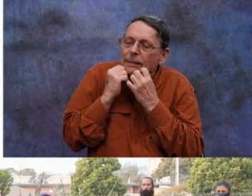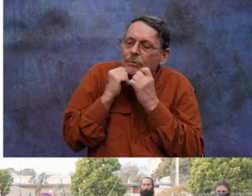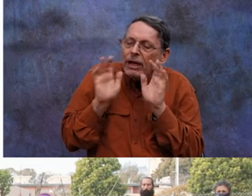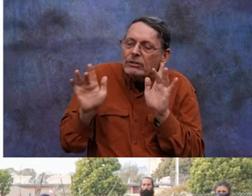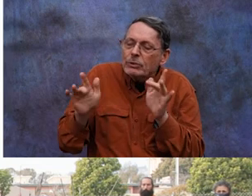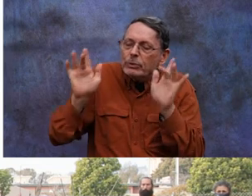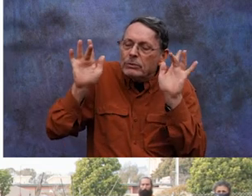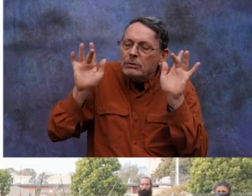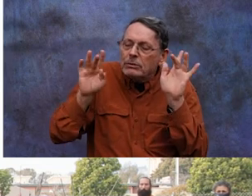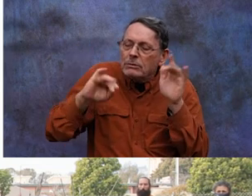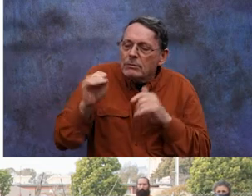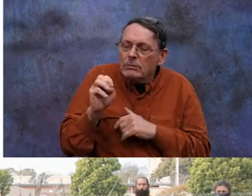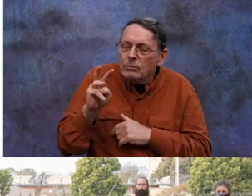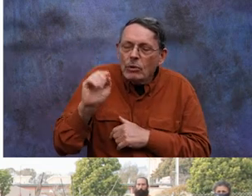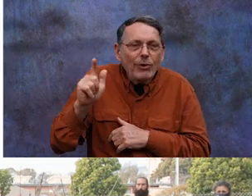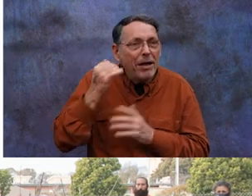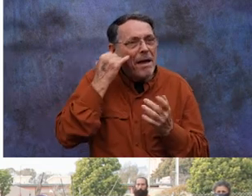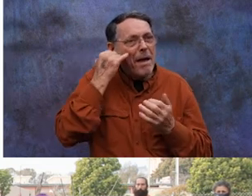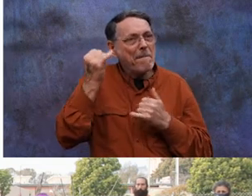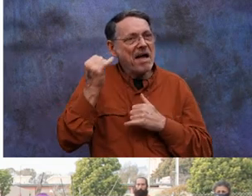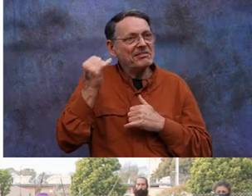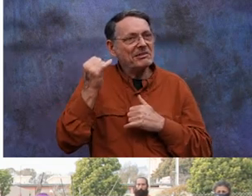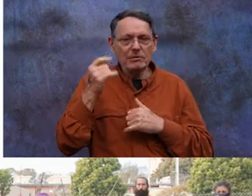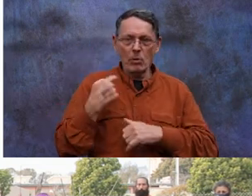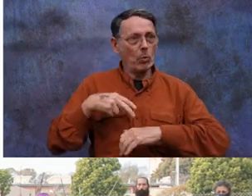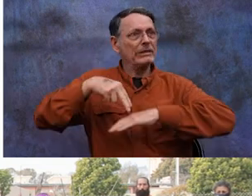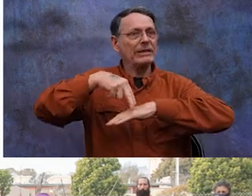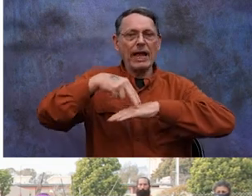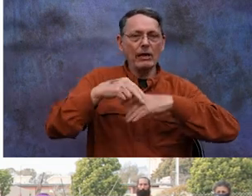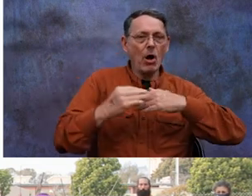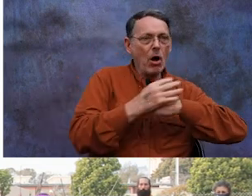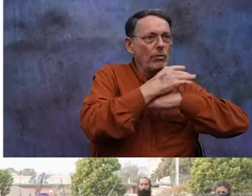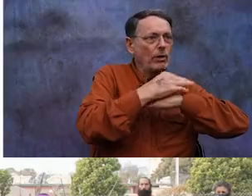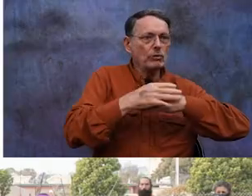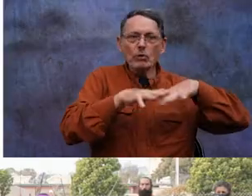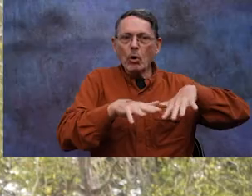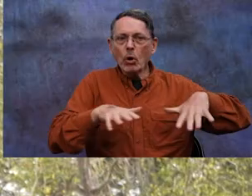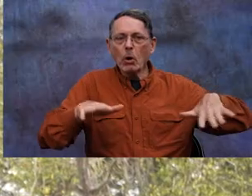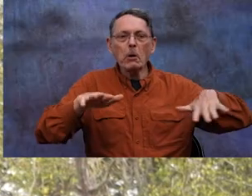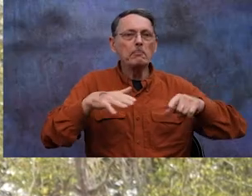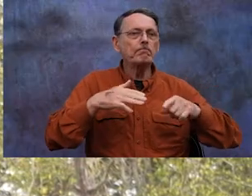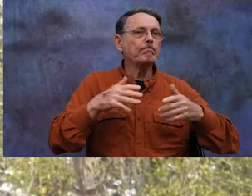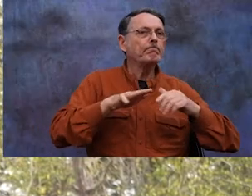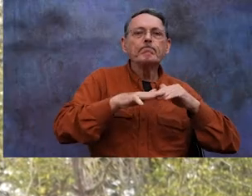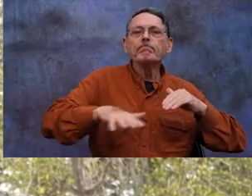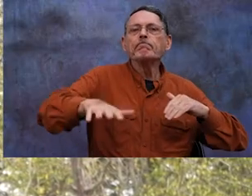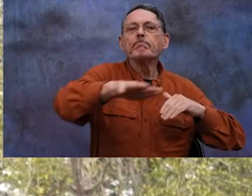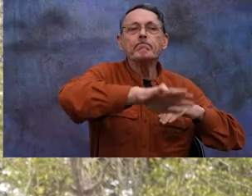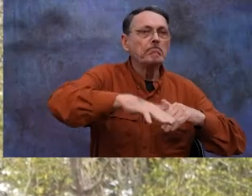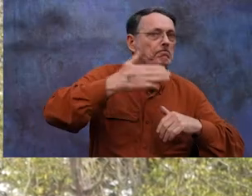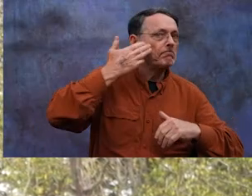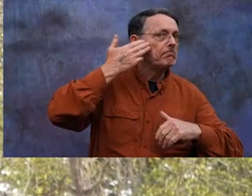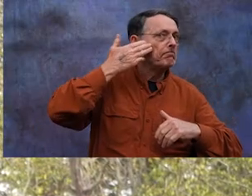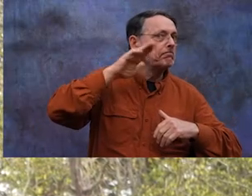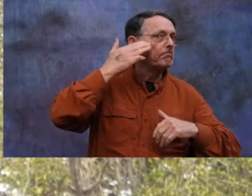breath and imagine you stand on that shore where the great unknown opens out before us,